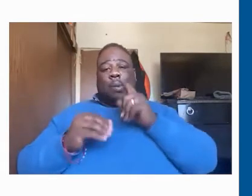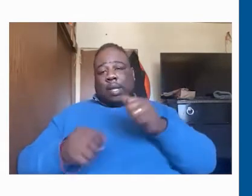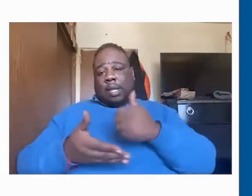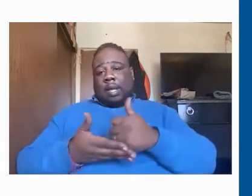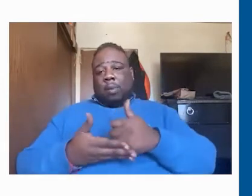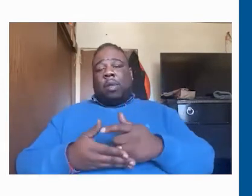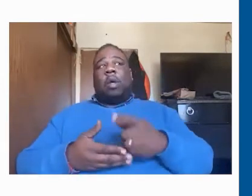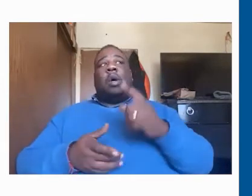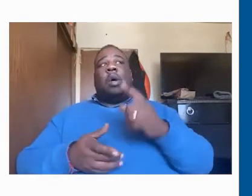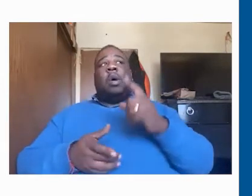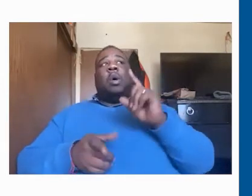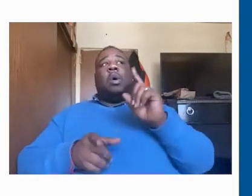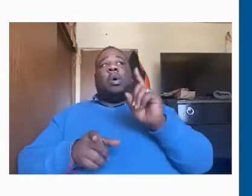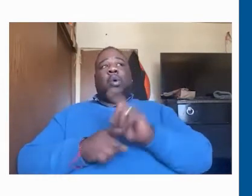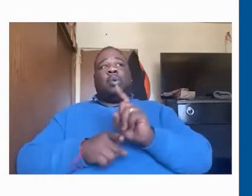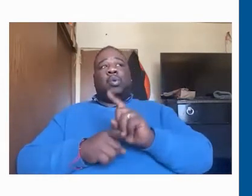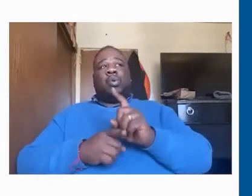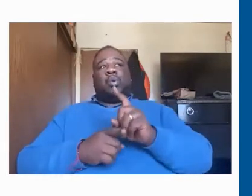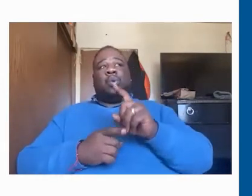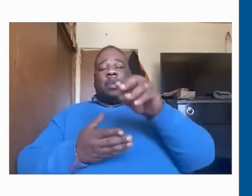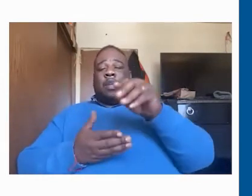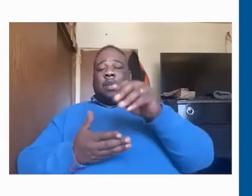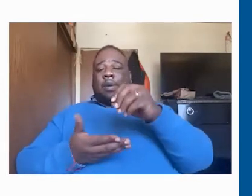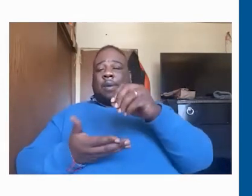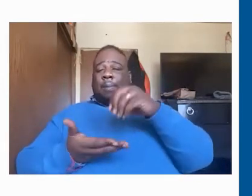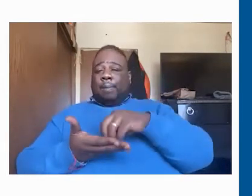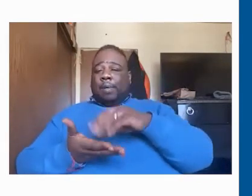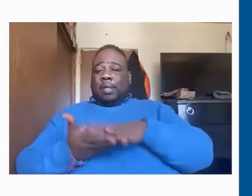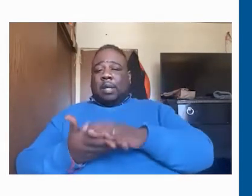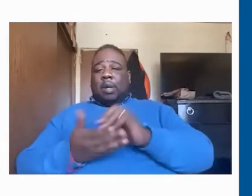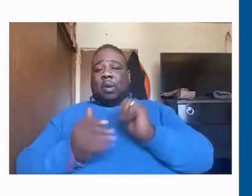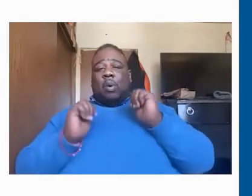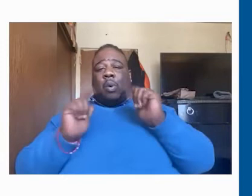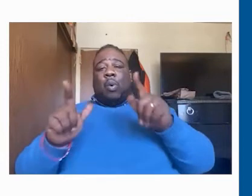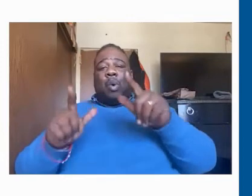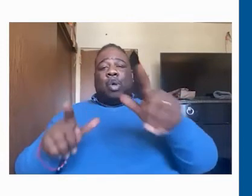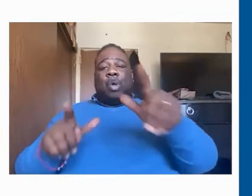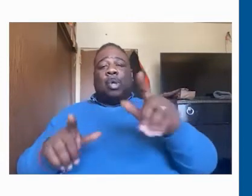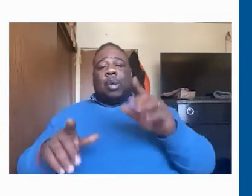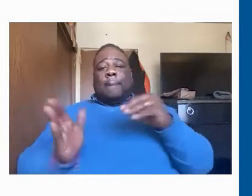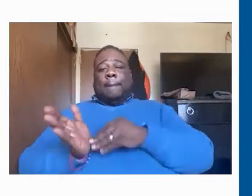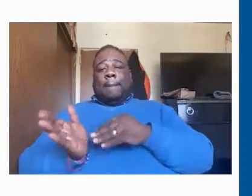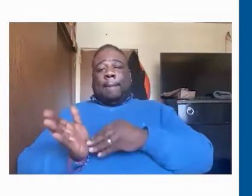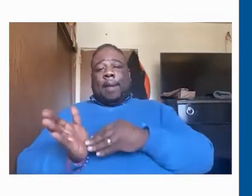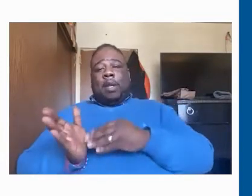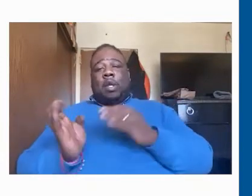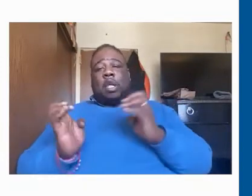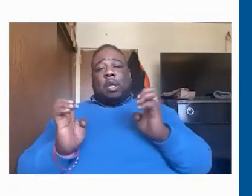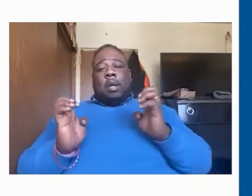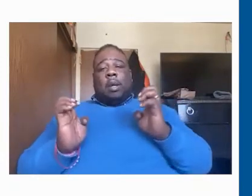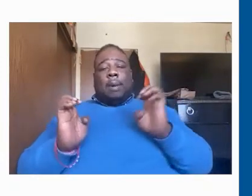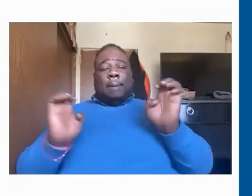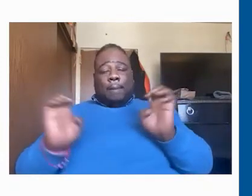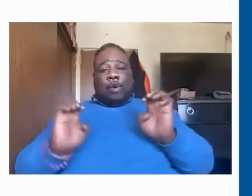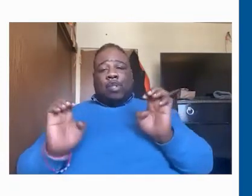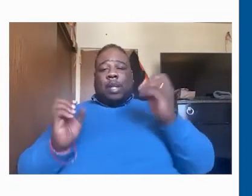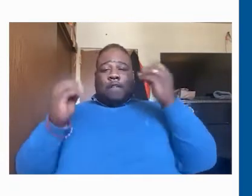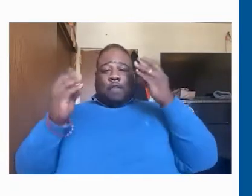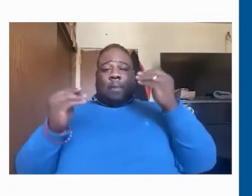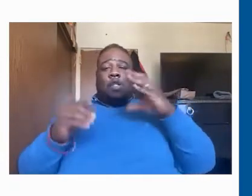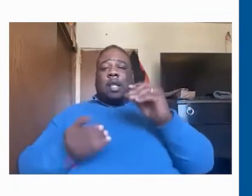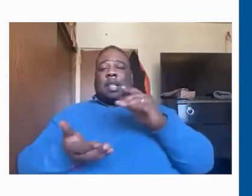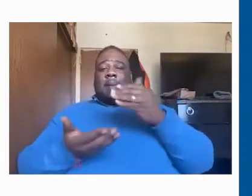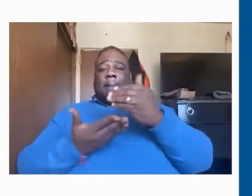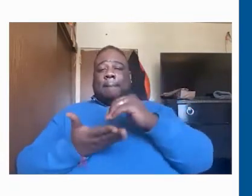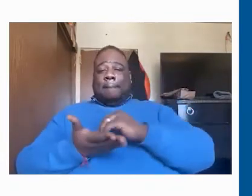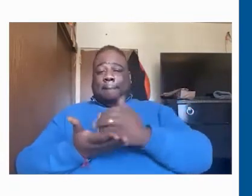in place, knowing what your zone is during coastal storms, and having an idea how you're going to get there with transportation, either to your support network or